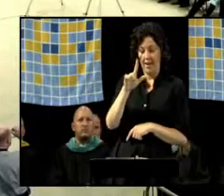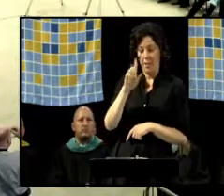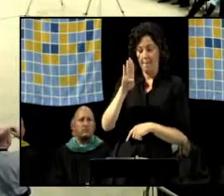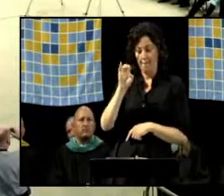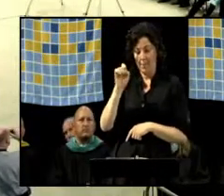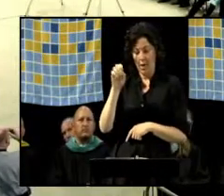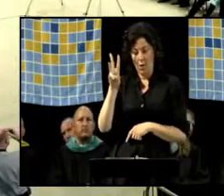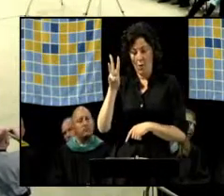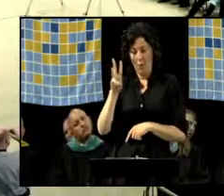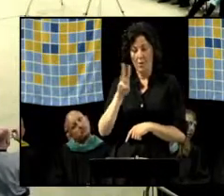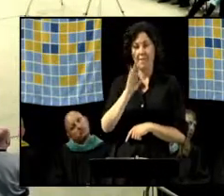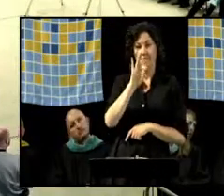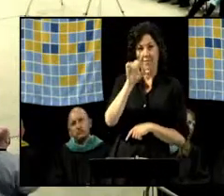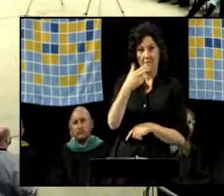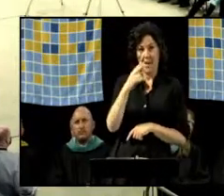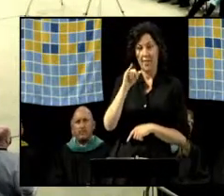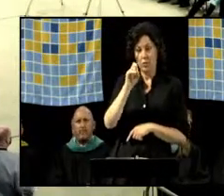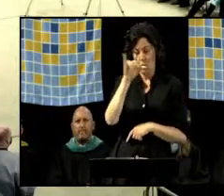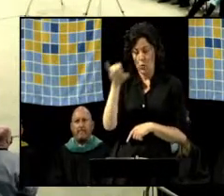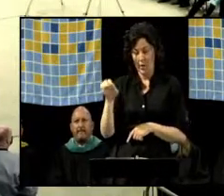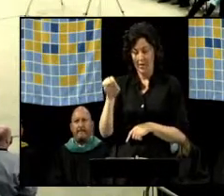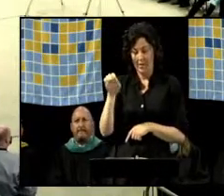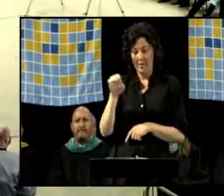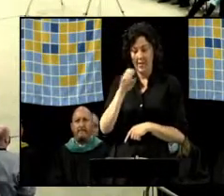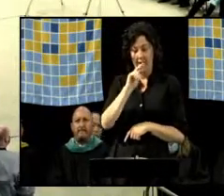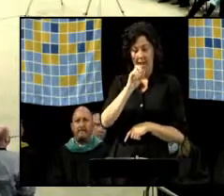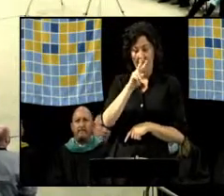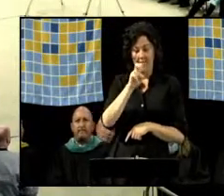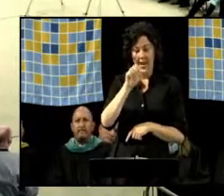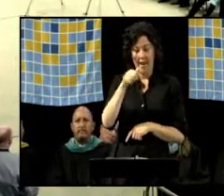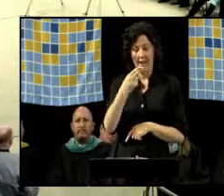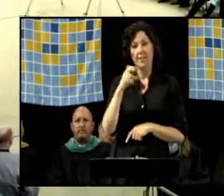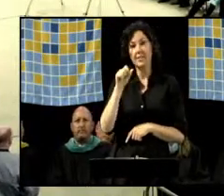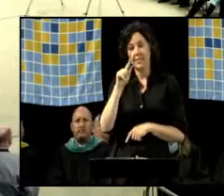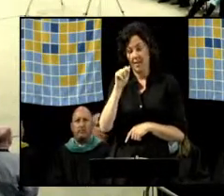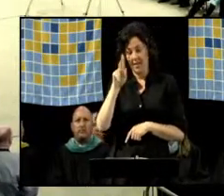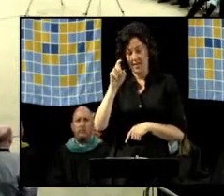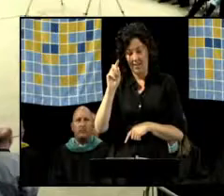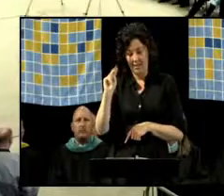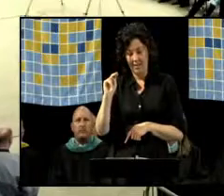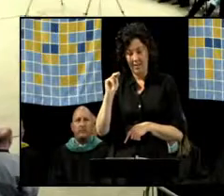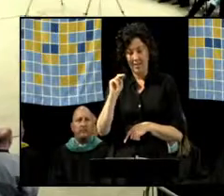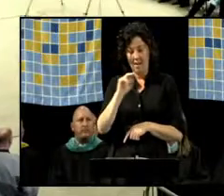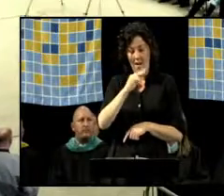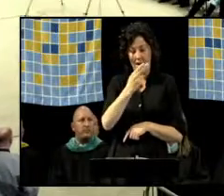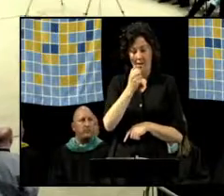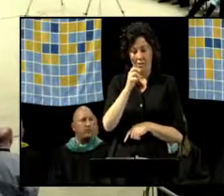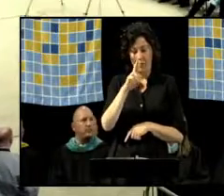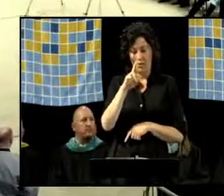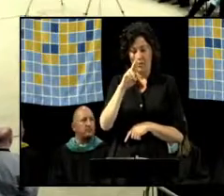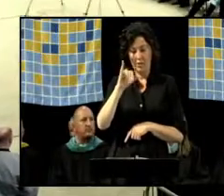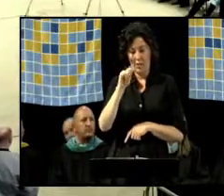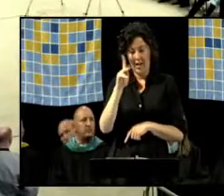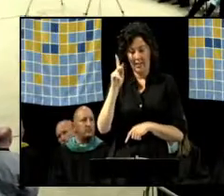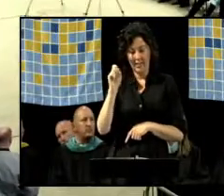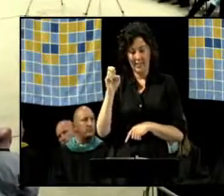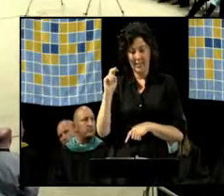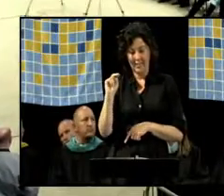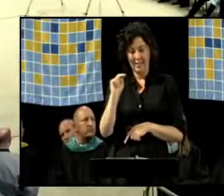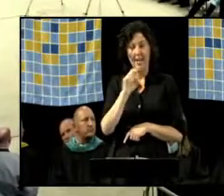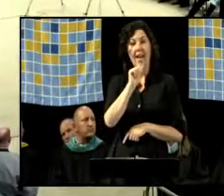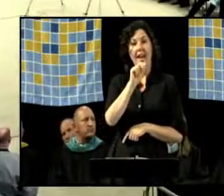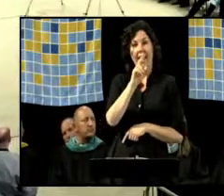Faith Joy, Nevaeh Sutton, Hunter Jackson, Andrew Welch,